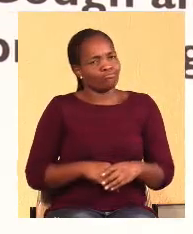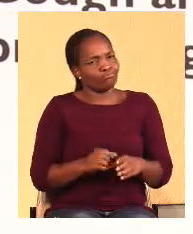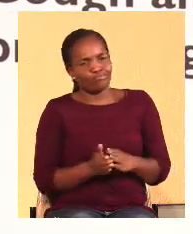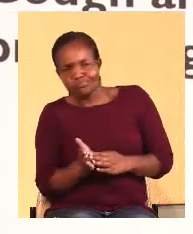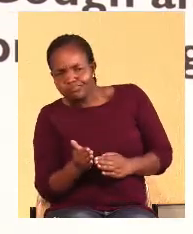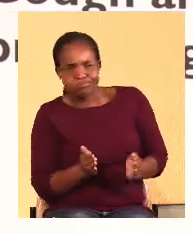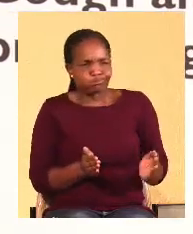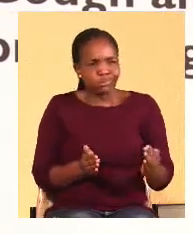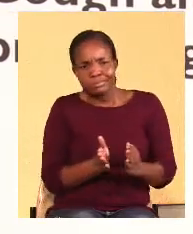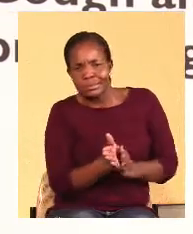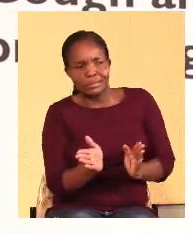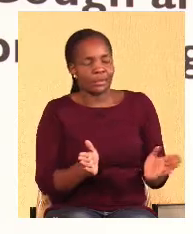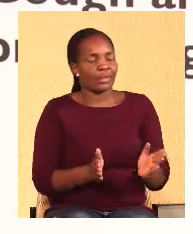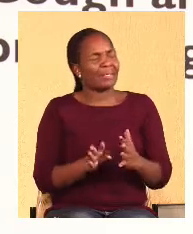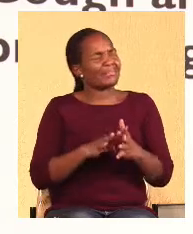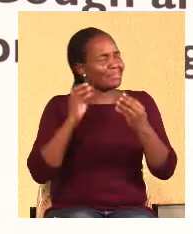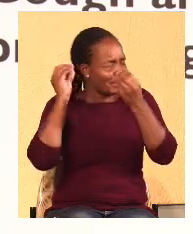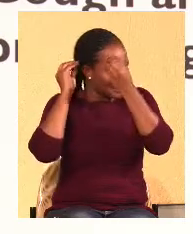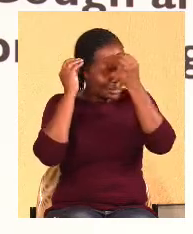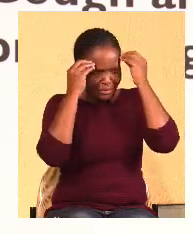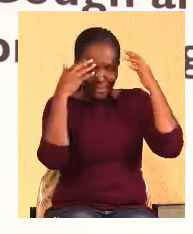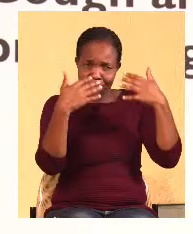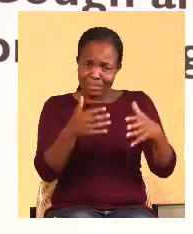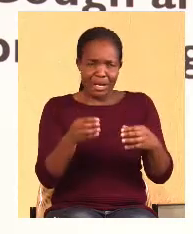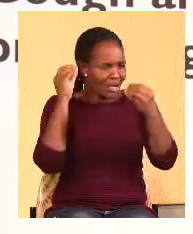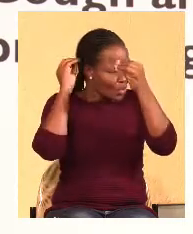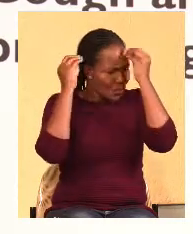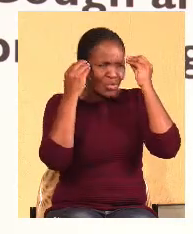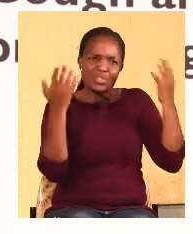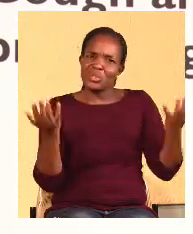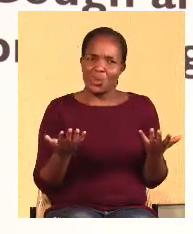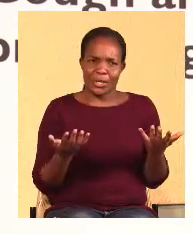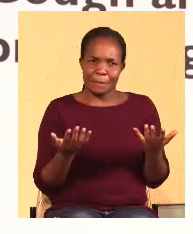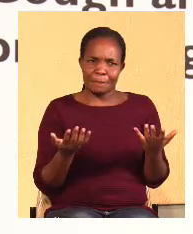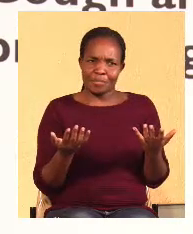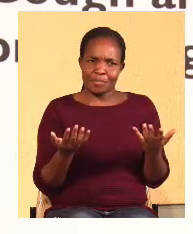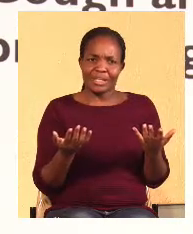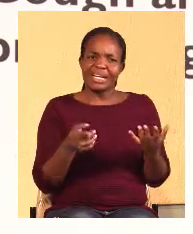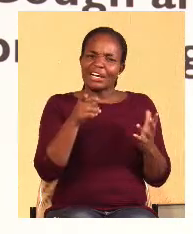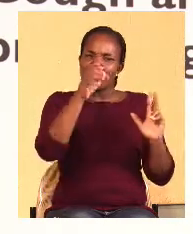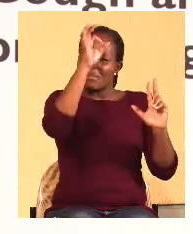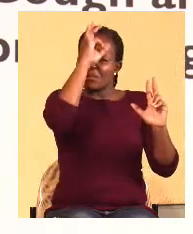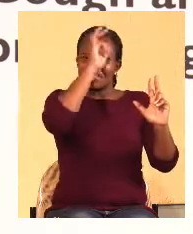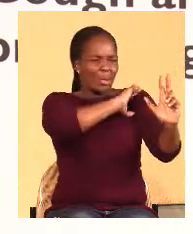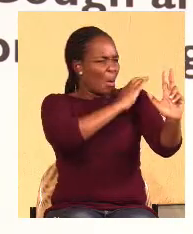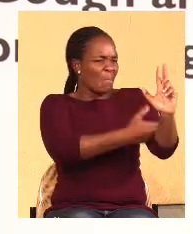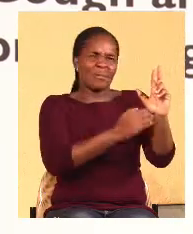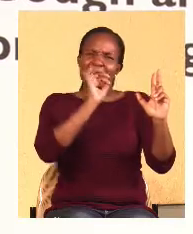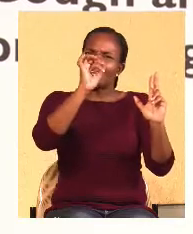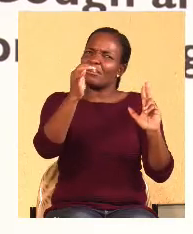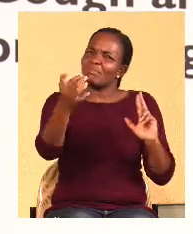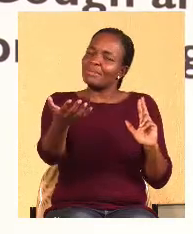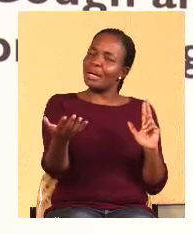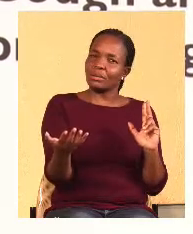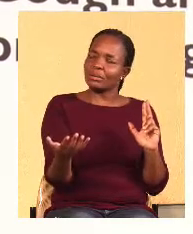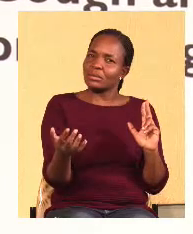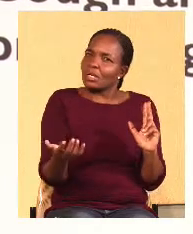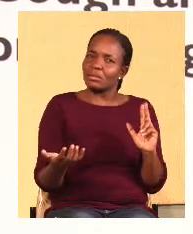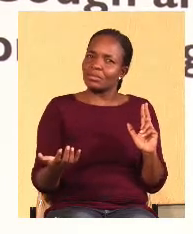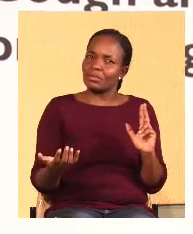And I think there's confusion about what powers do the police have. We must remember that the police continue to